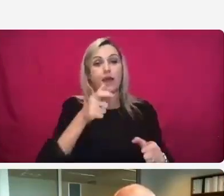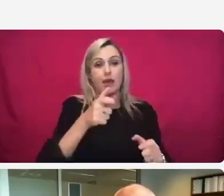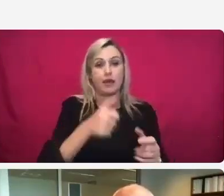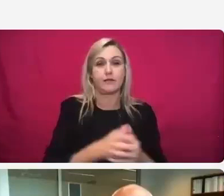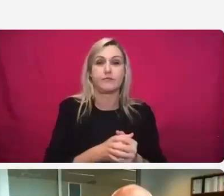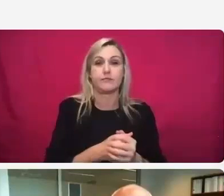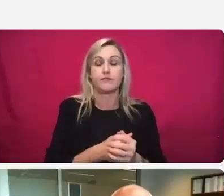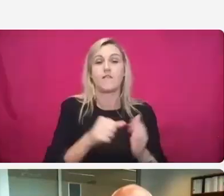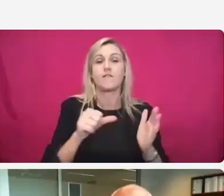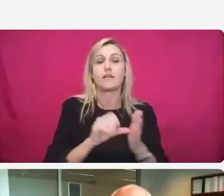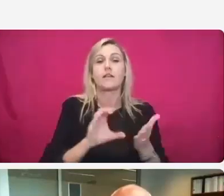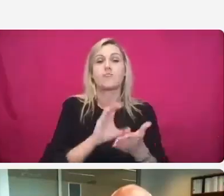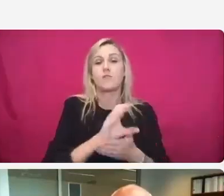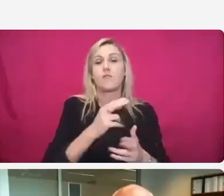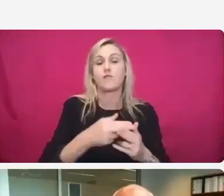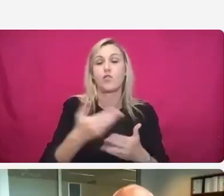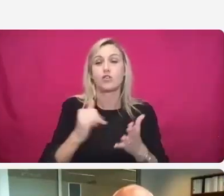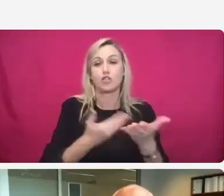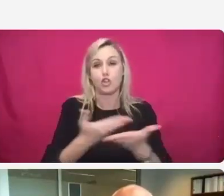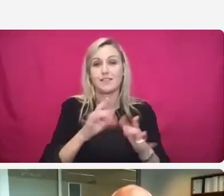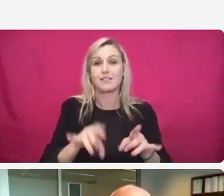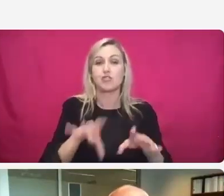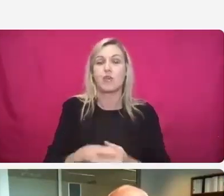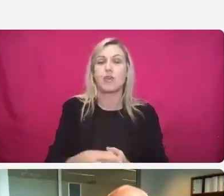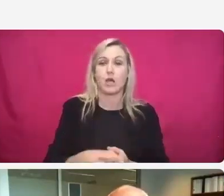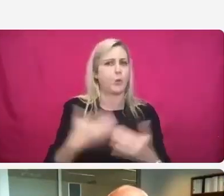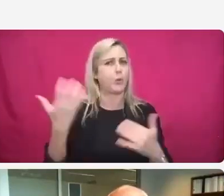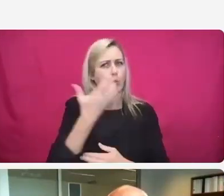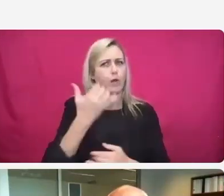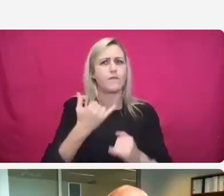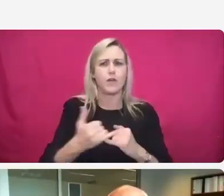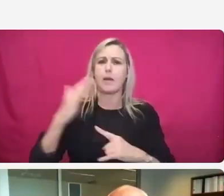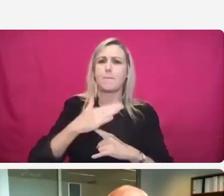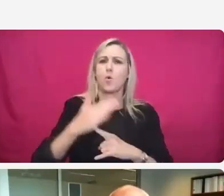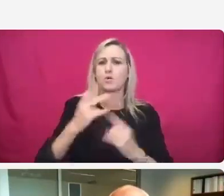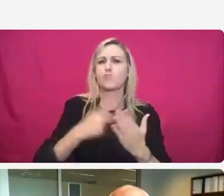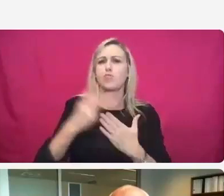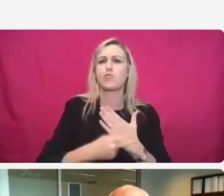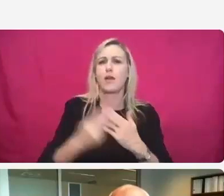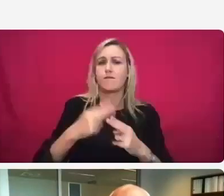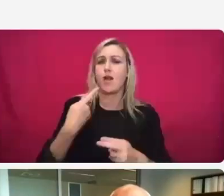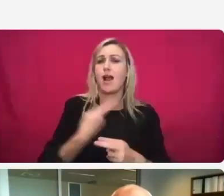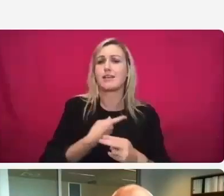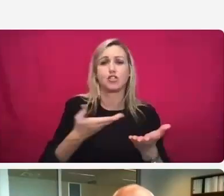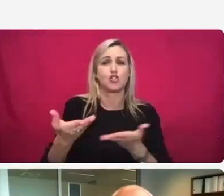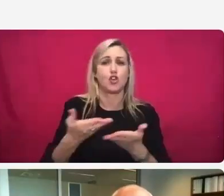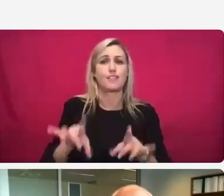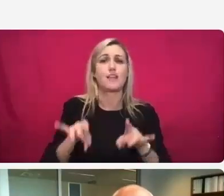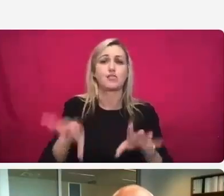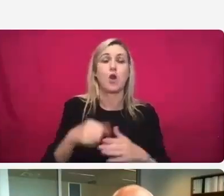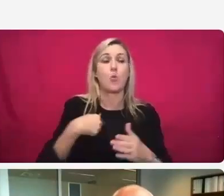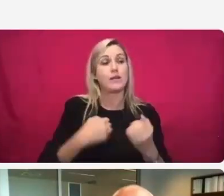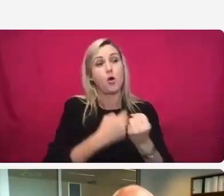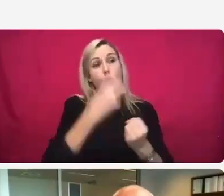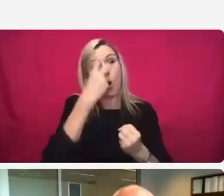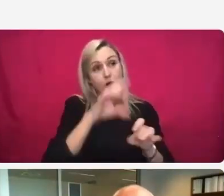for residential aged care is a critical and significant program for us at Services Australia. So supporting older Australians